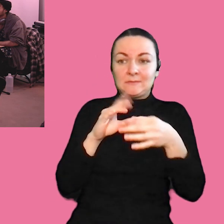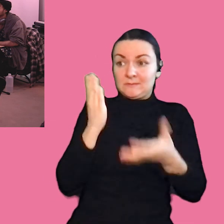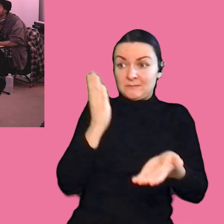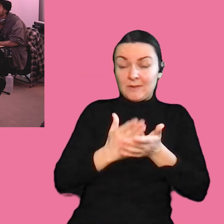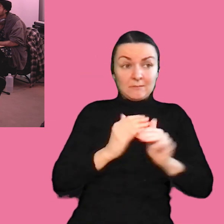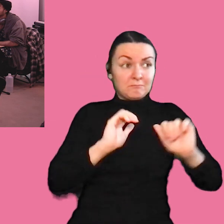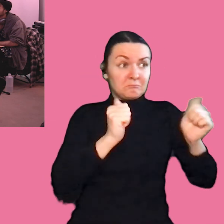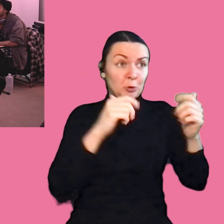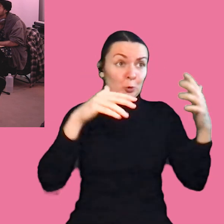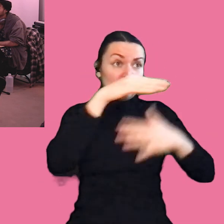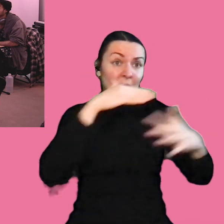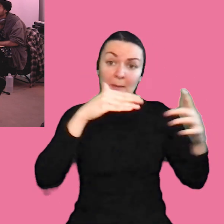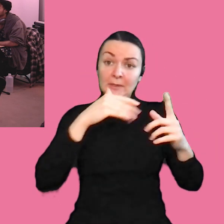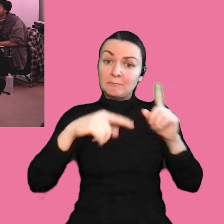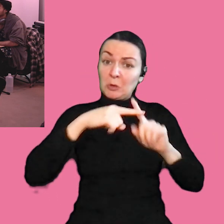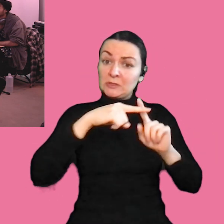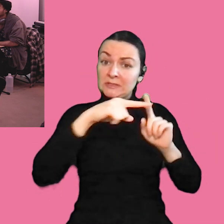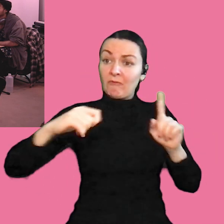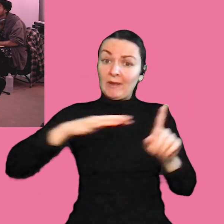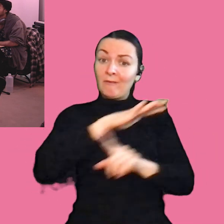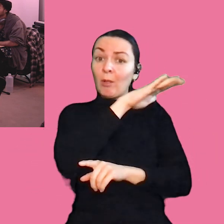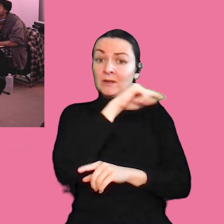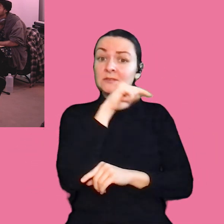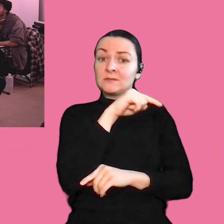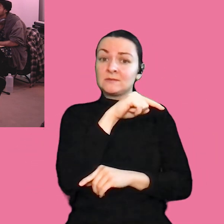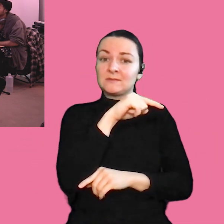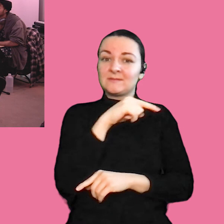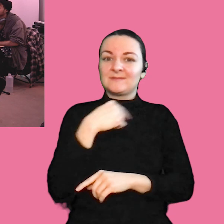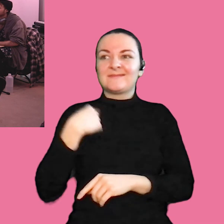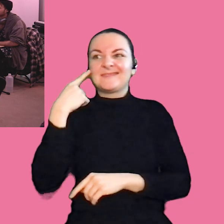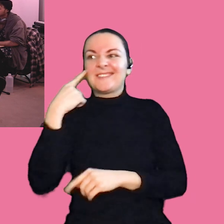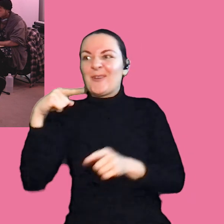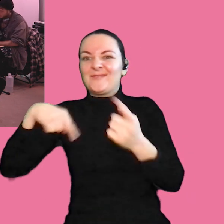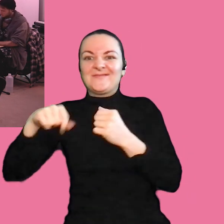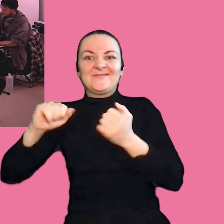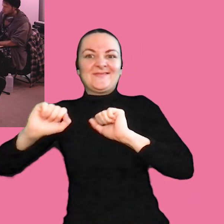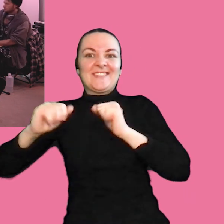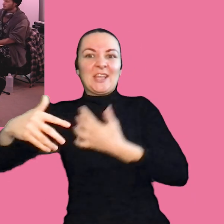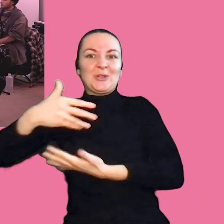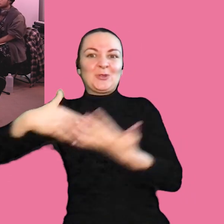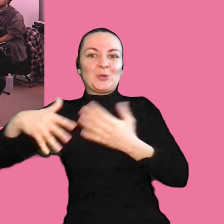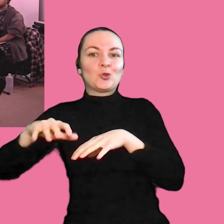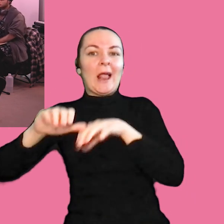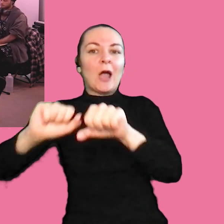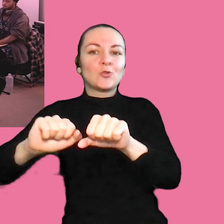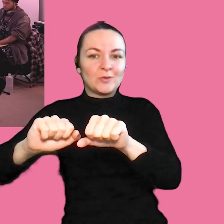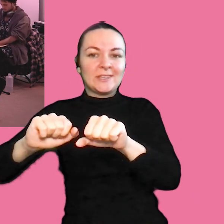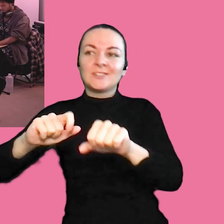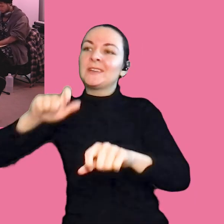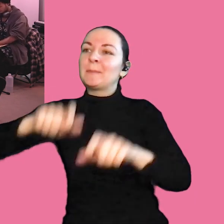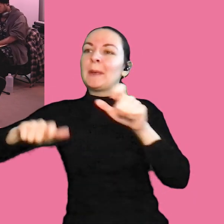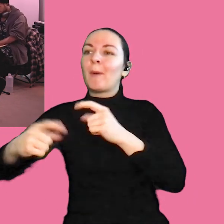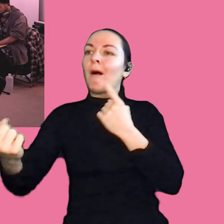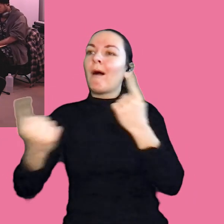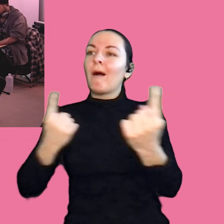the fact that was a good thing for the environment. That was always seen as a social part of their kind of social outreach, that it brought